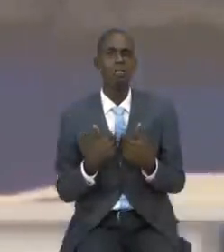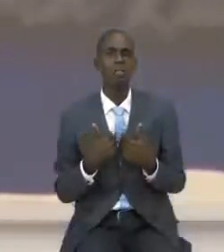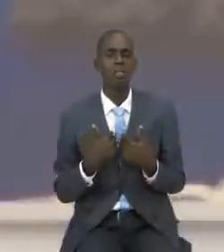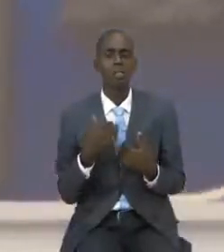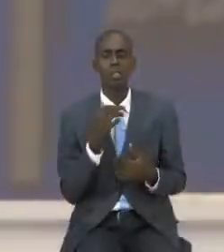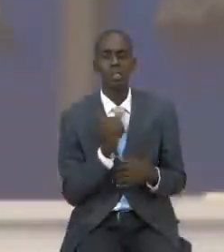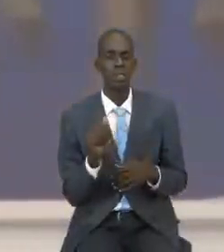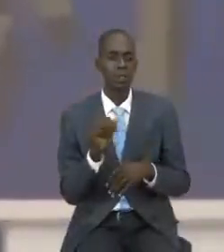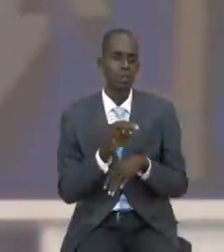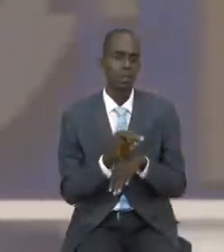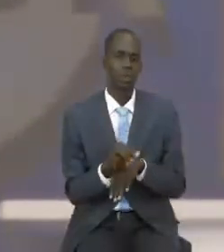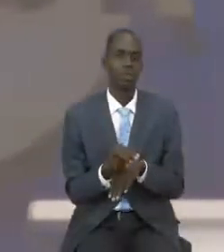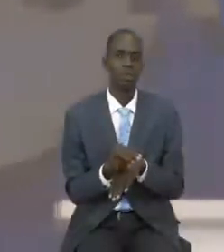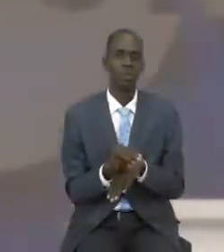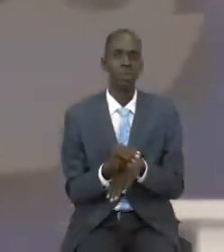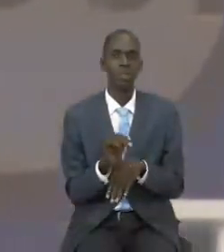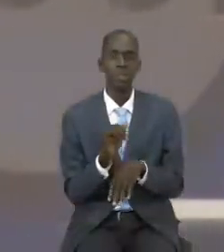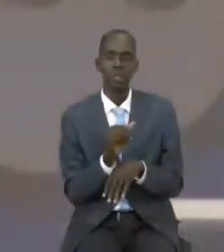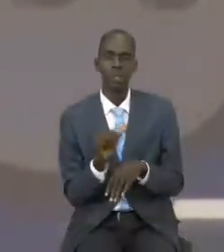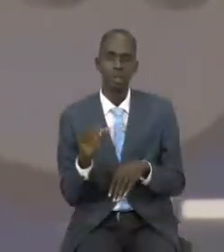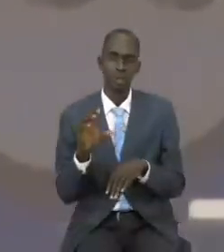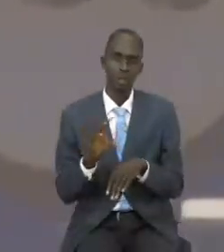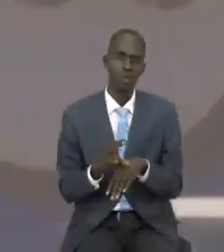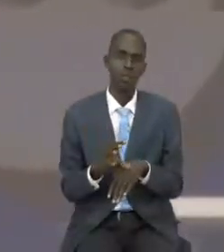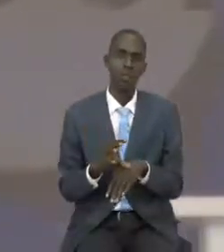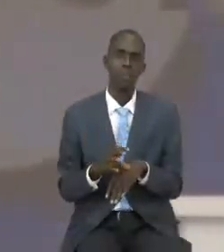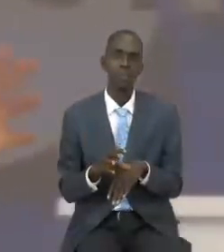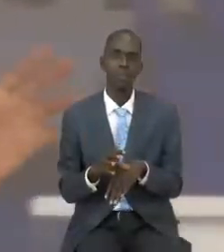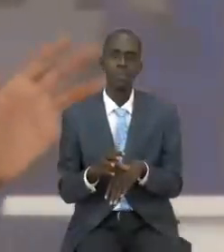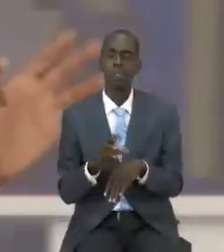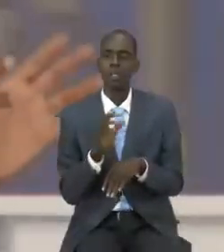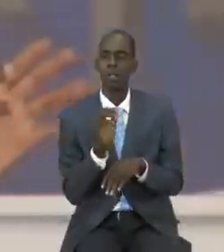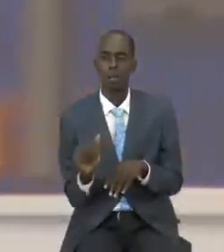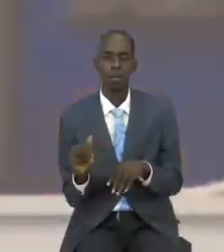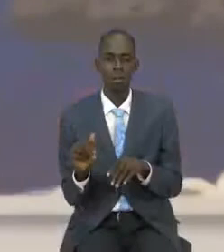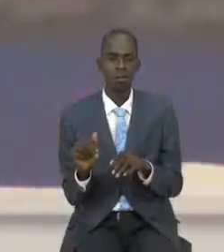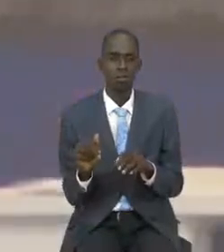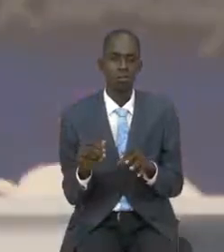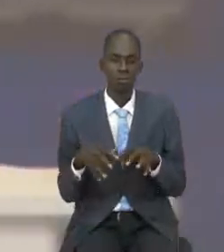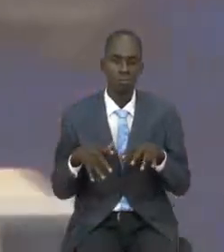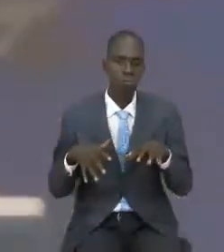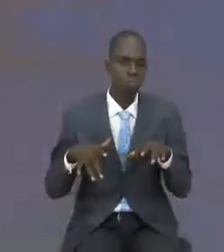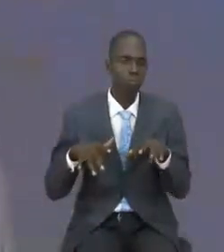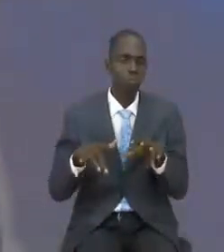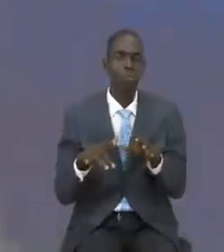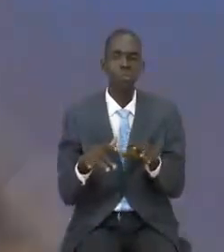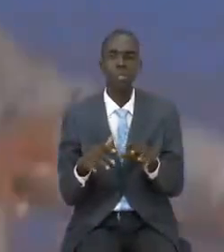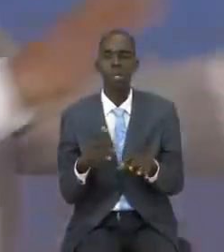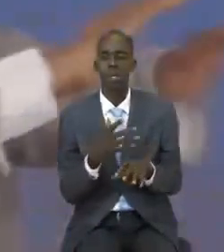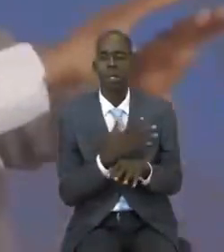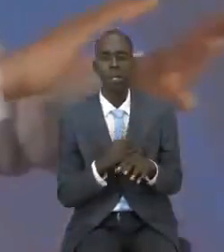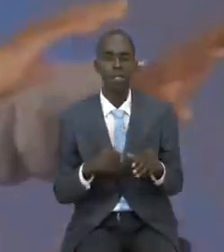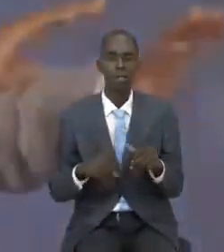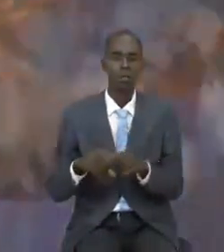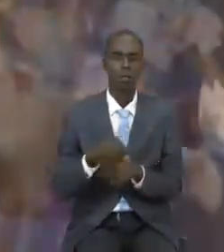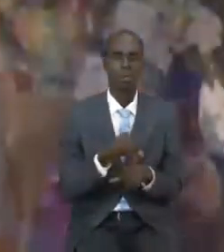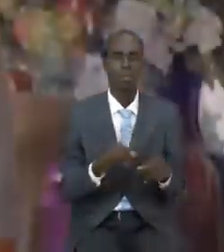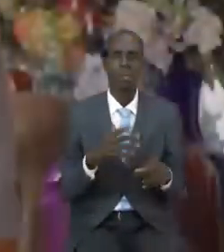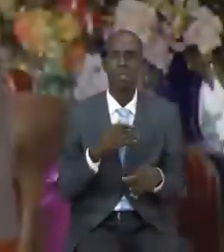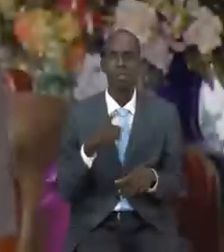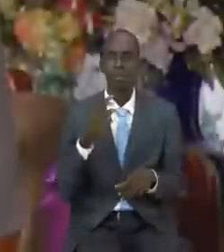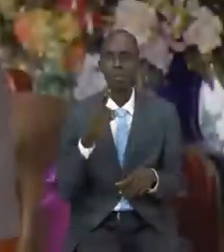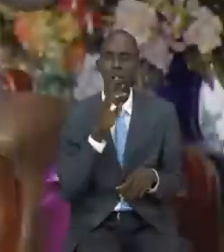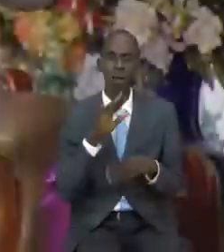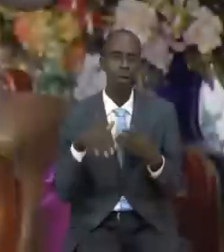ministry, a church, an assembly, a fellowship. And now you are the